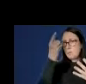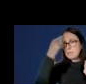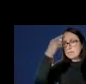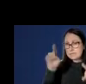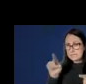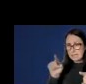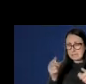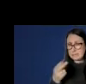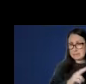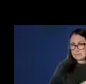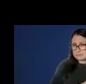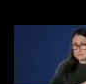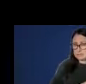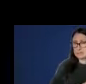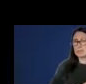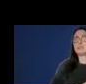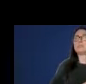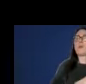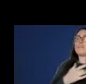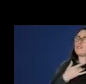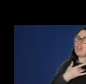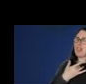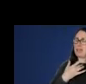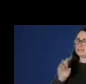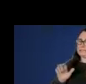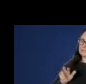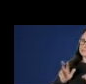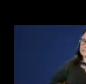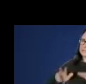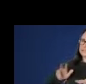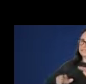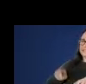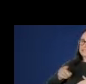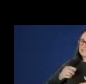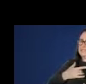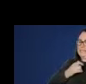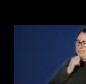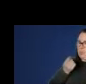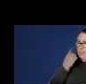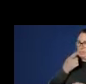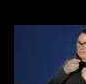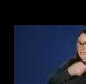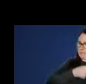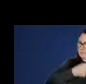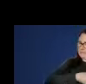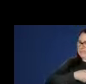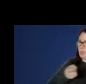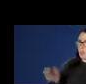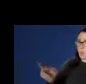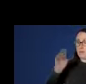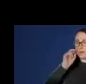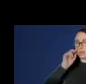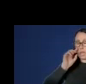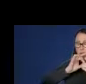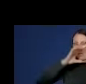person I'm here to serve is not understanding what's on this paper, or they're dissociating, they're zoning out,